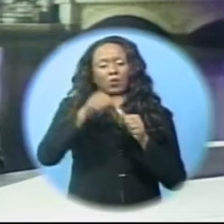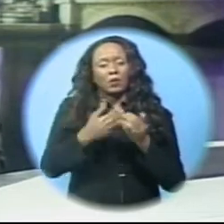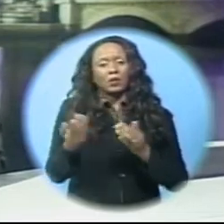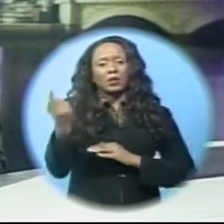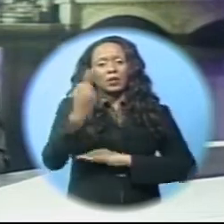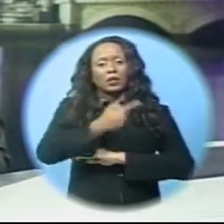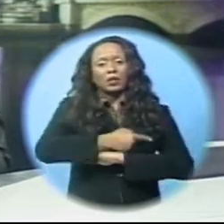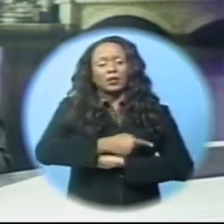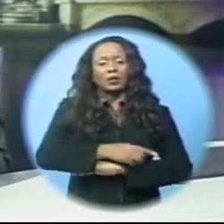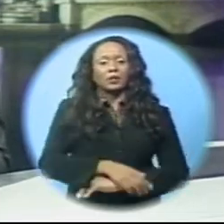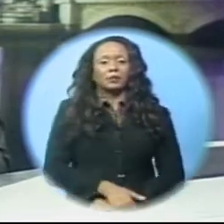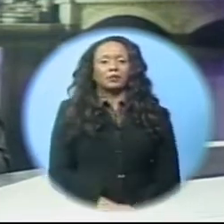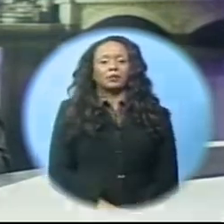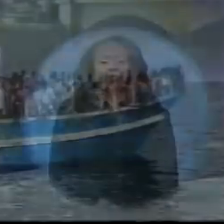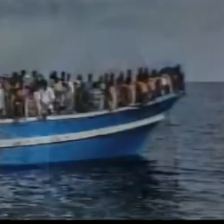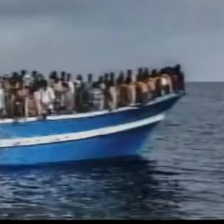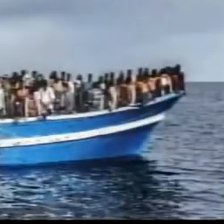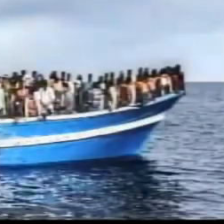story.